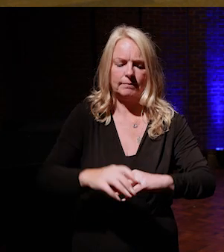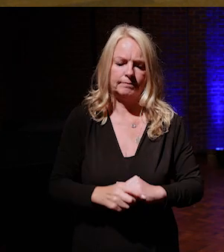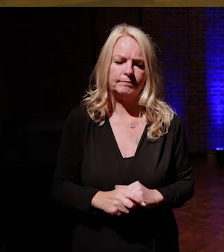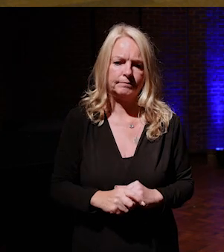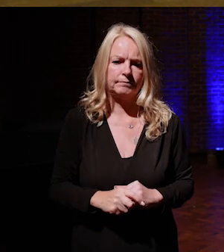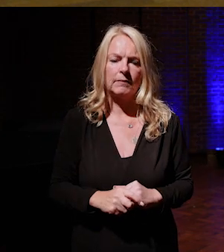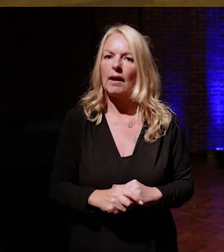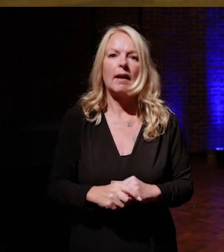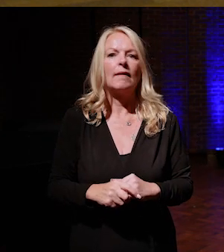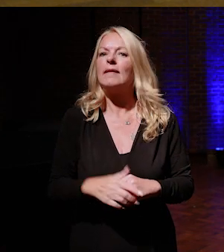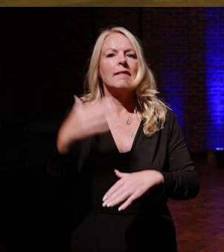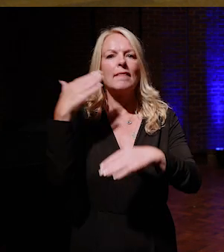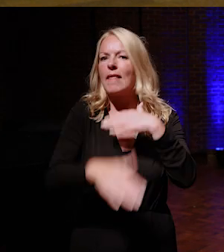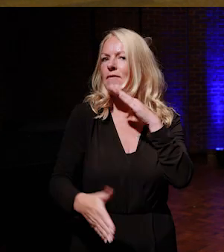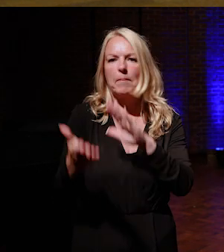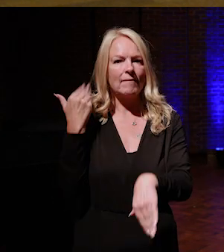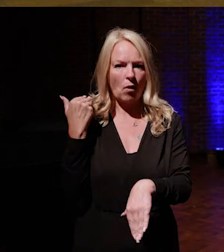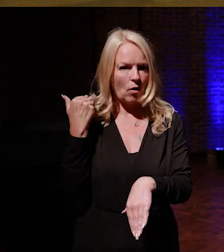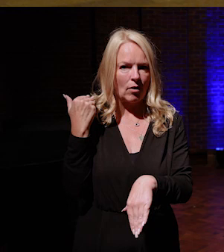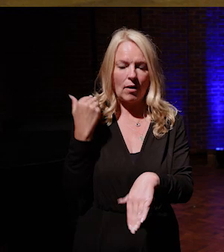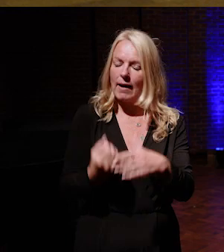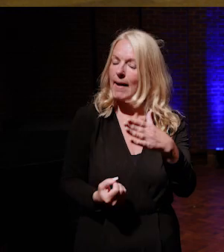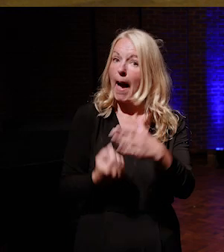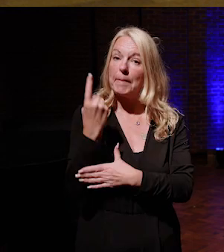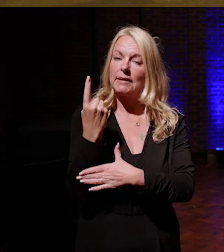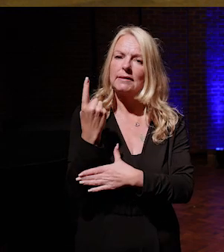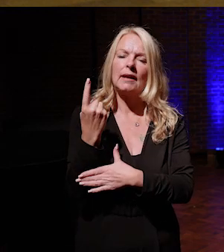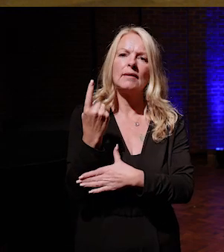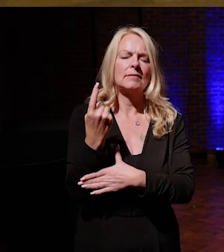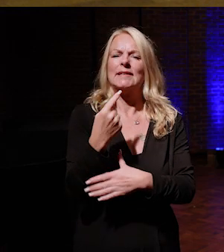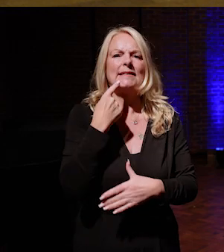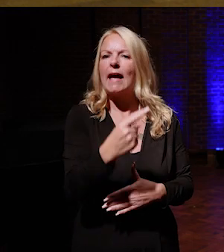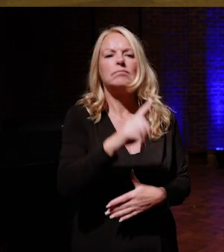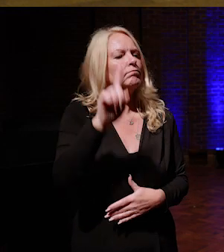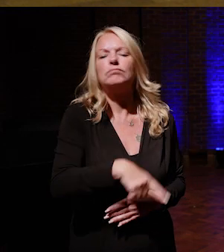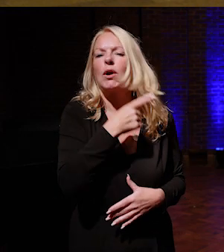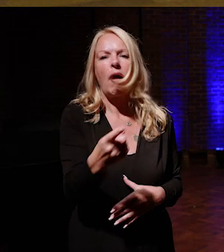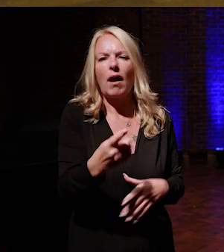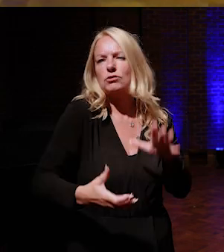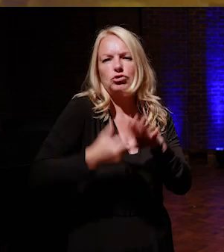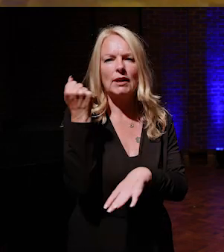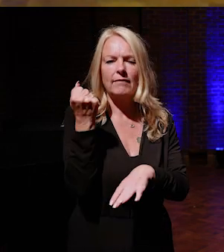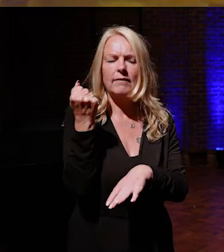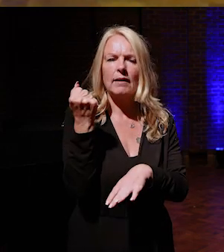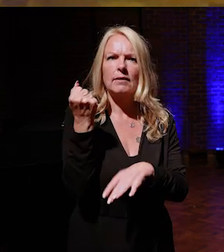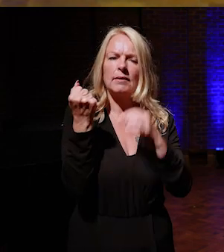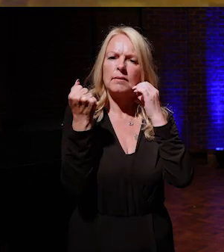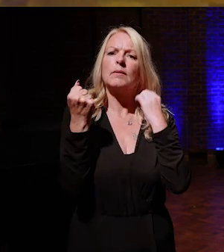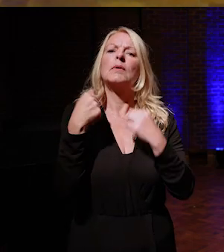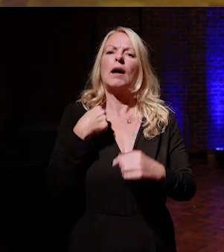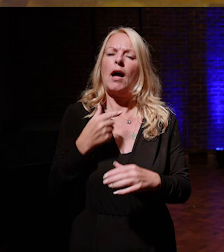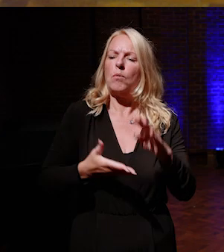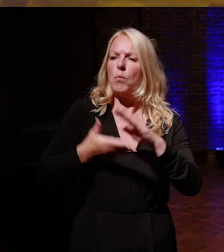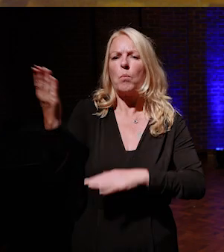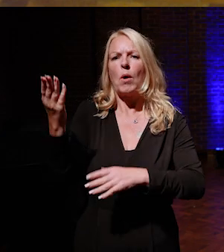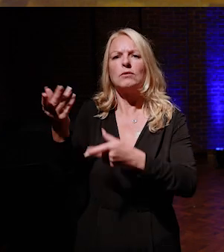But this had never been done before in archaeology. An expert said it could never be done at all. So when I proposed this topic to my